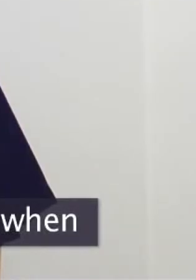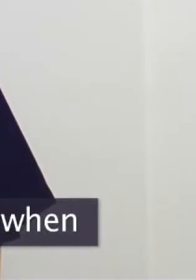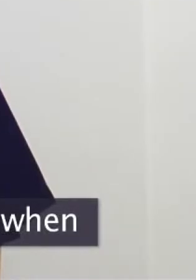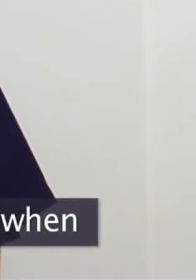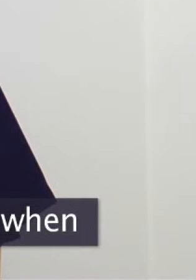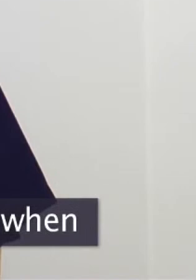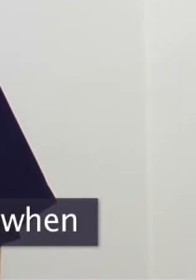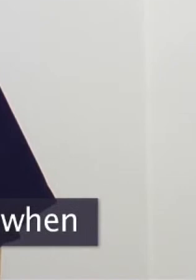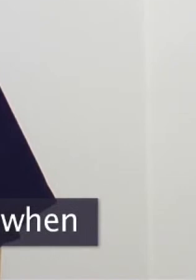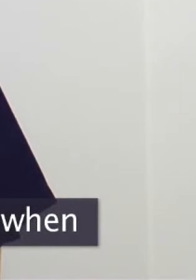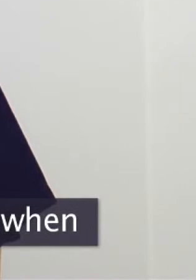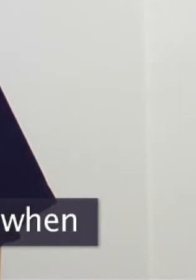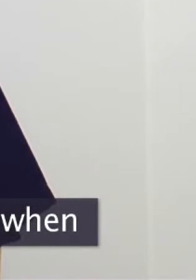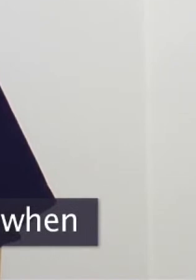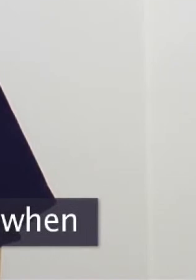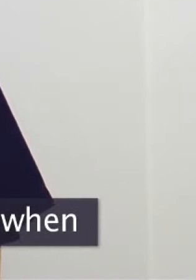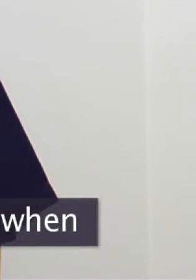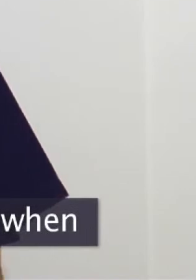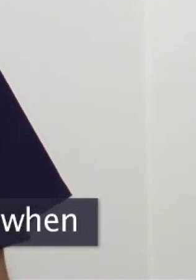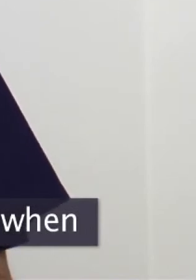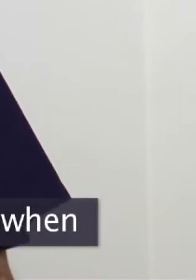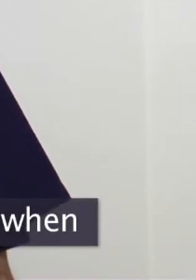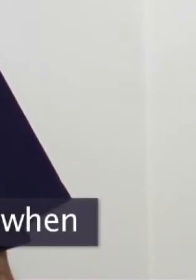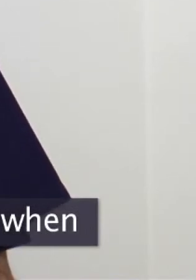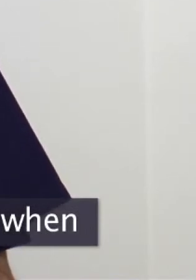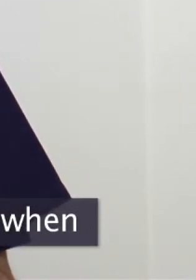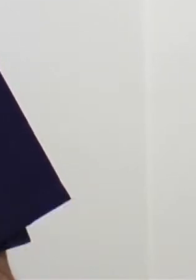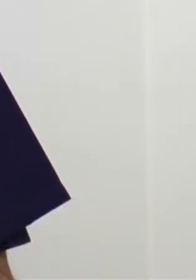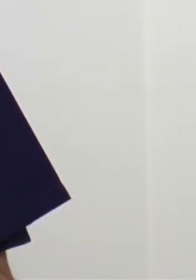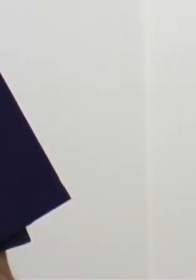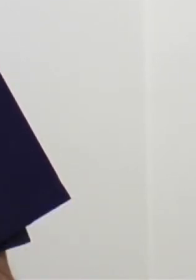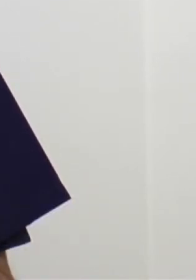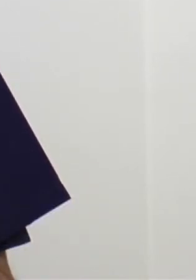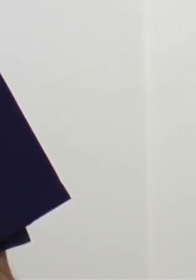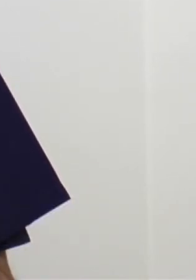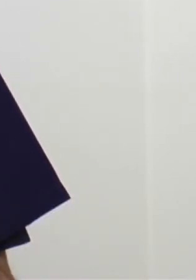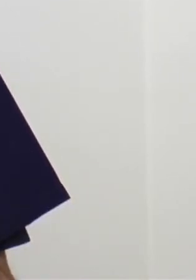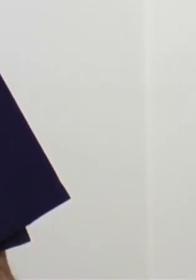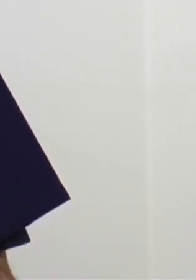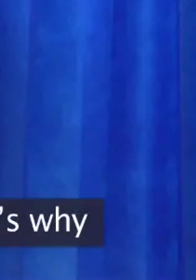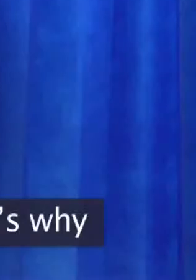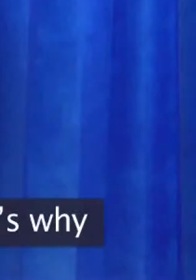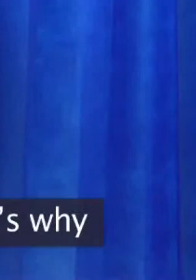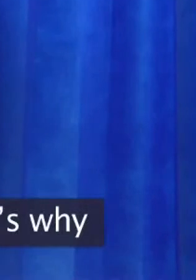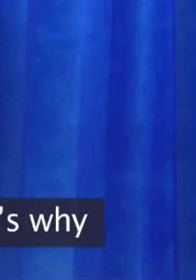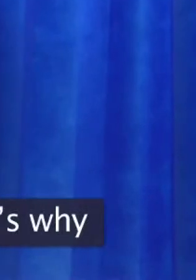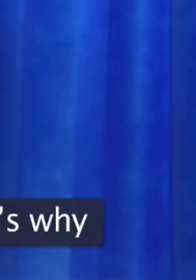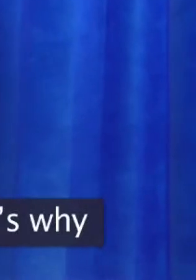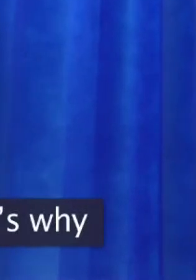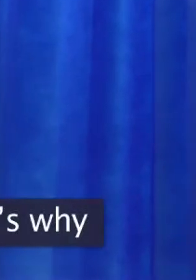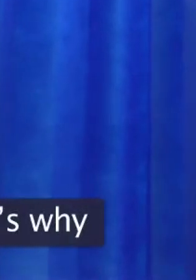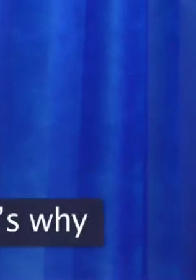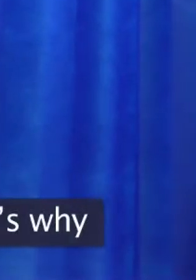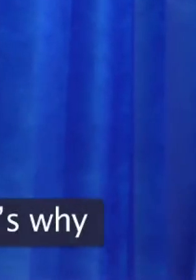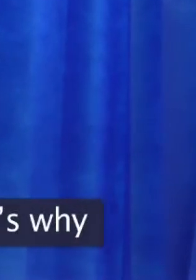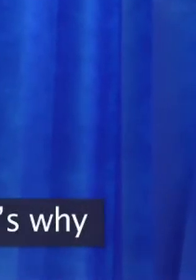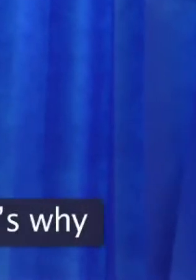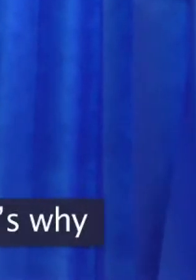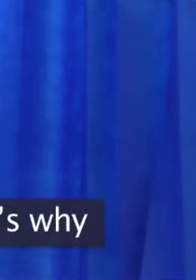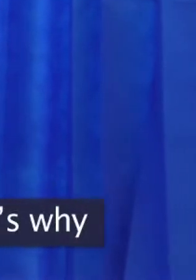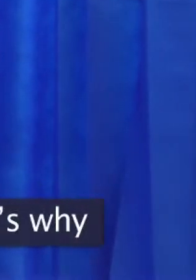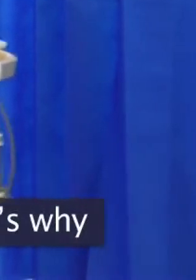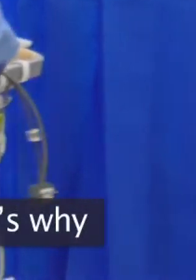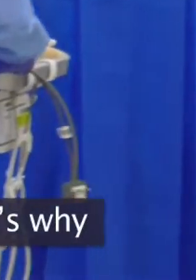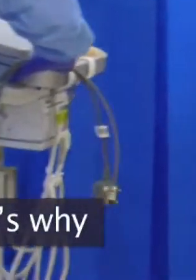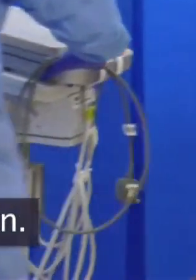Hello, my name is Dr. David Sandler, and I look like this when I'm not wearing a mask. We have to wear masks at work at the